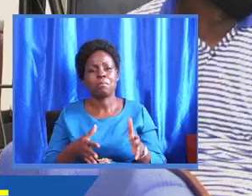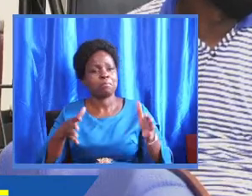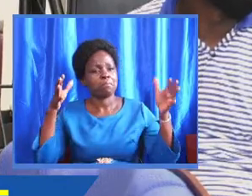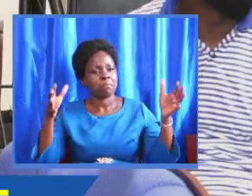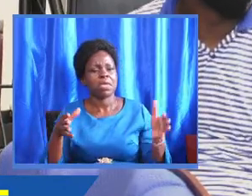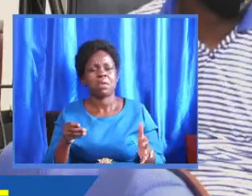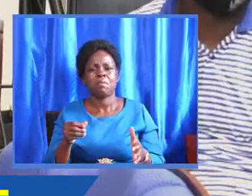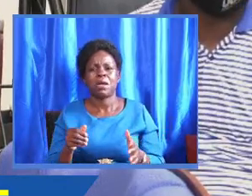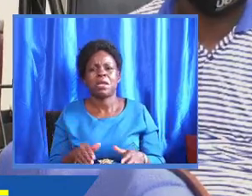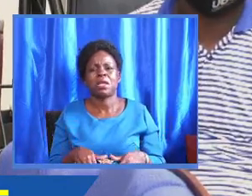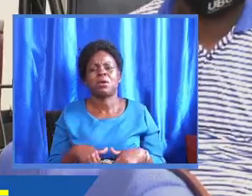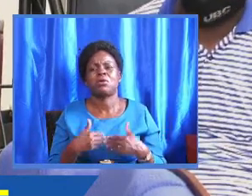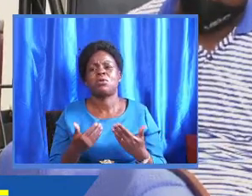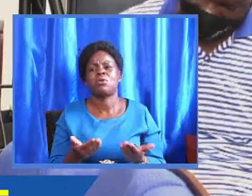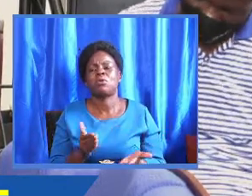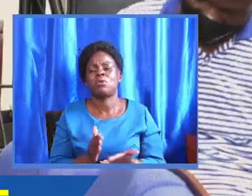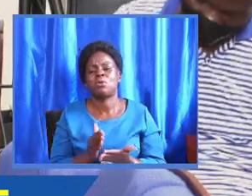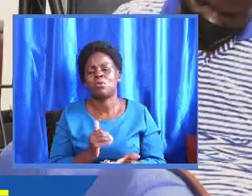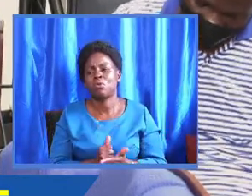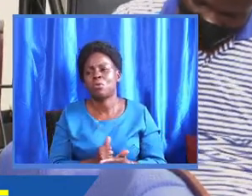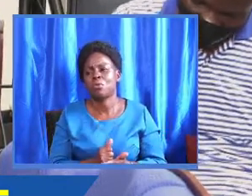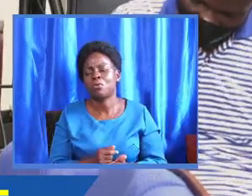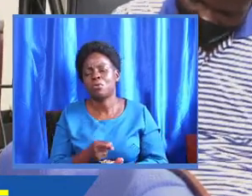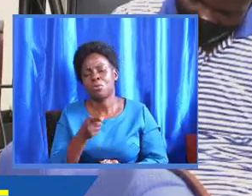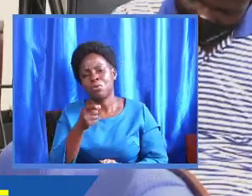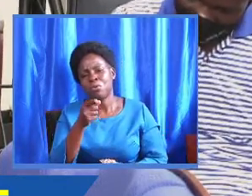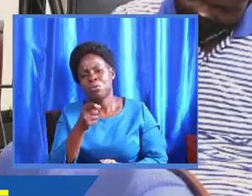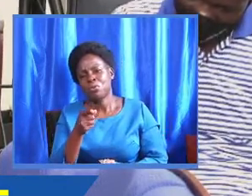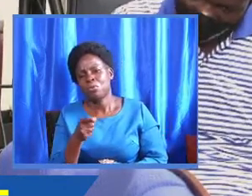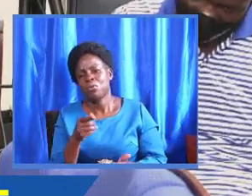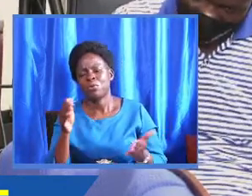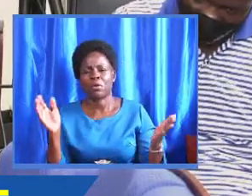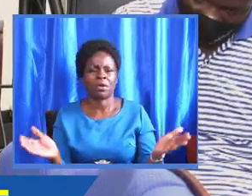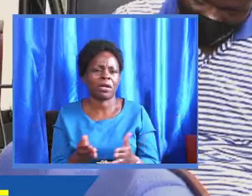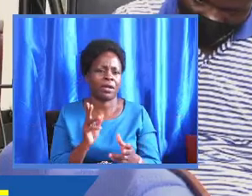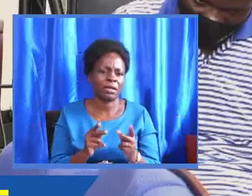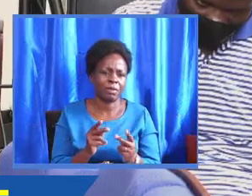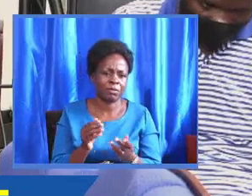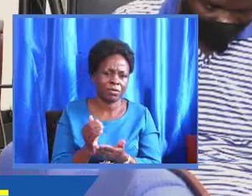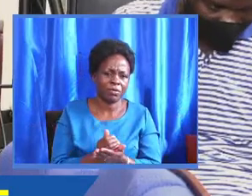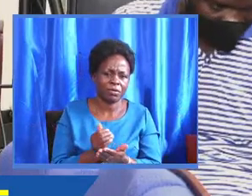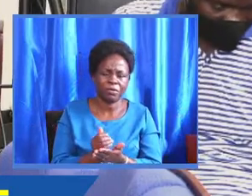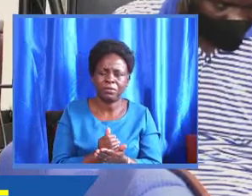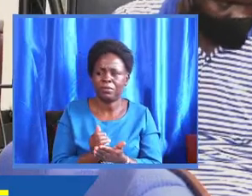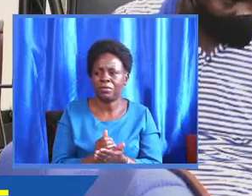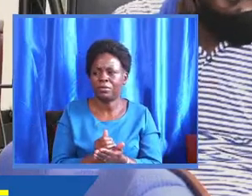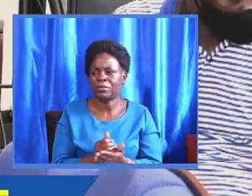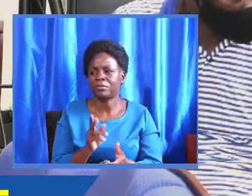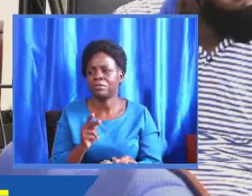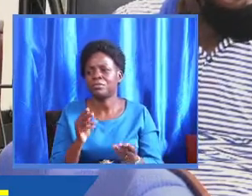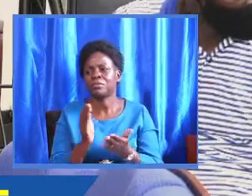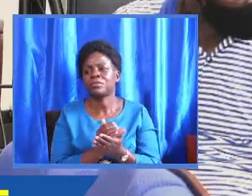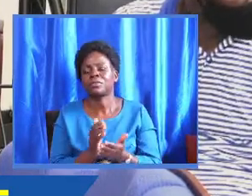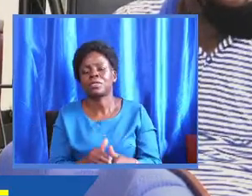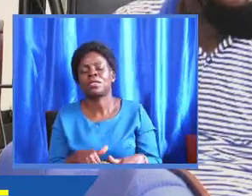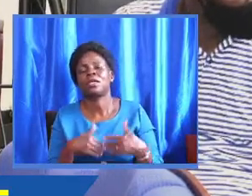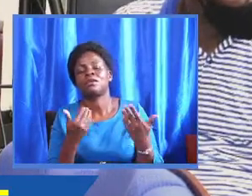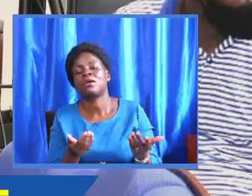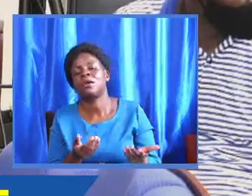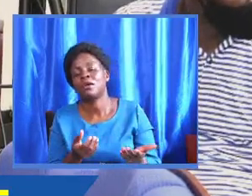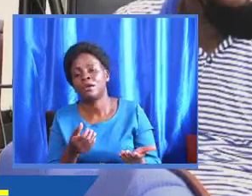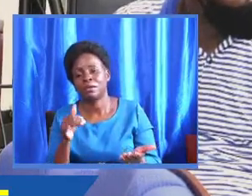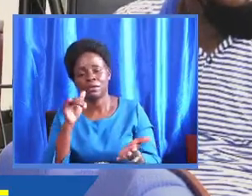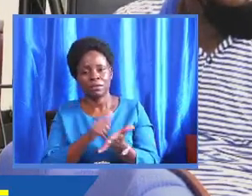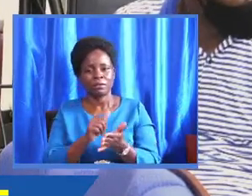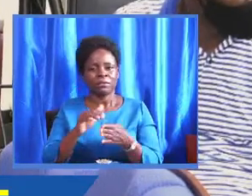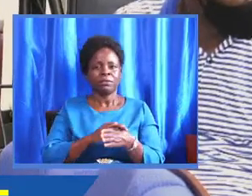of money, because you've been talking about and encouraging people to save. How are people going to save for large business